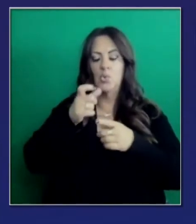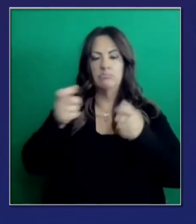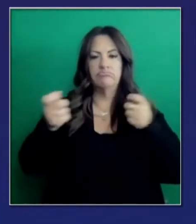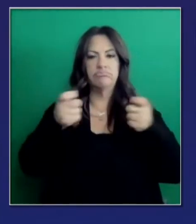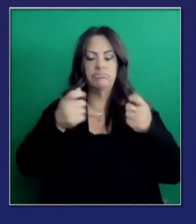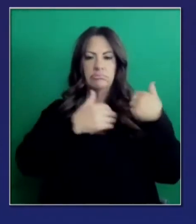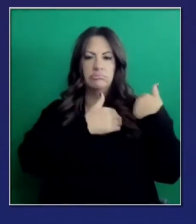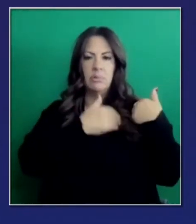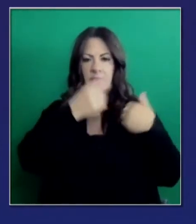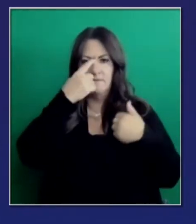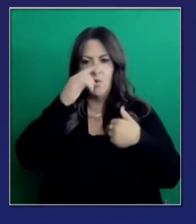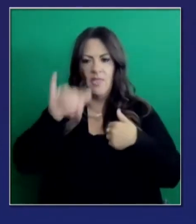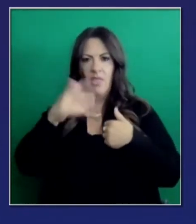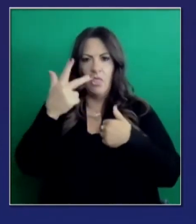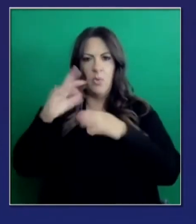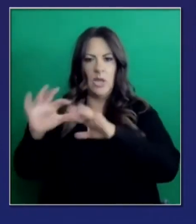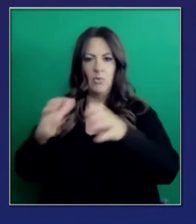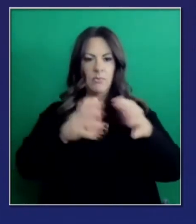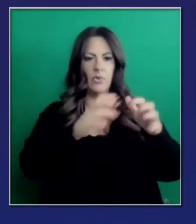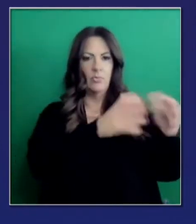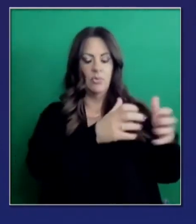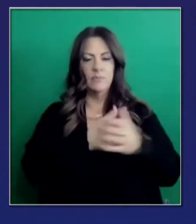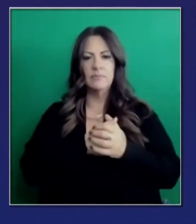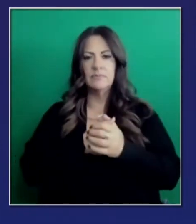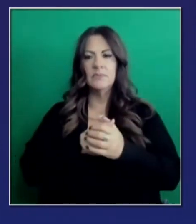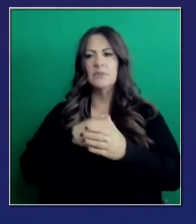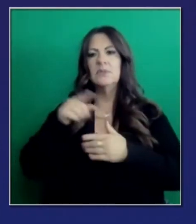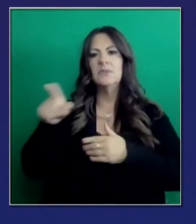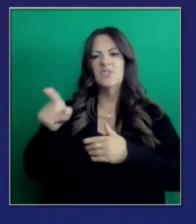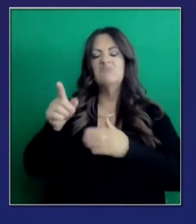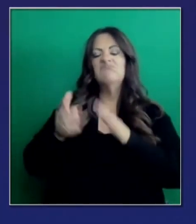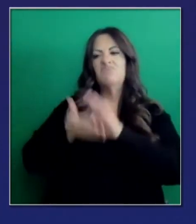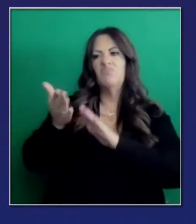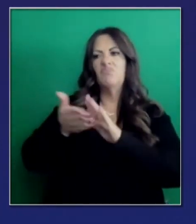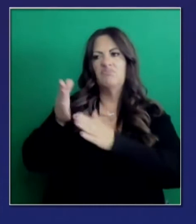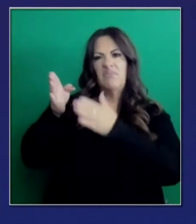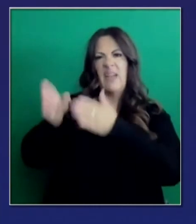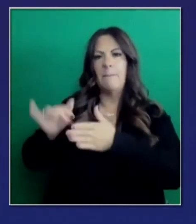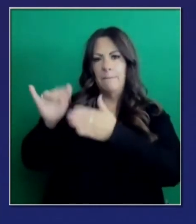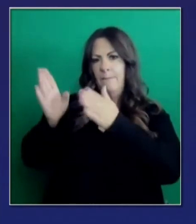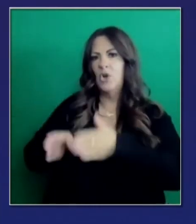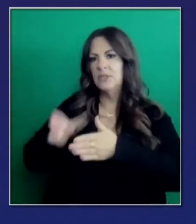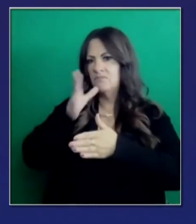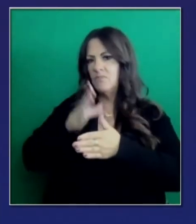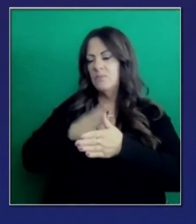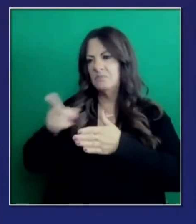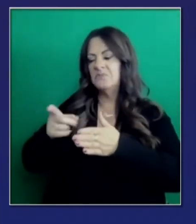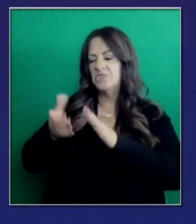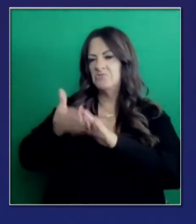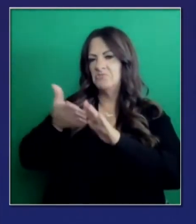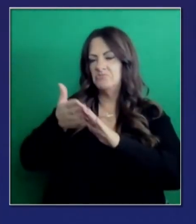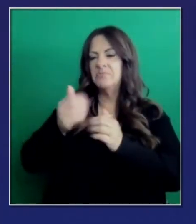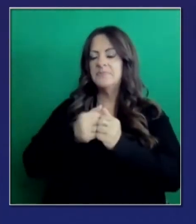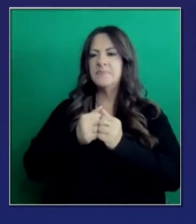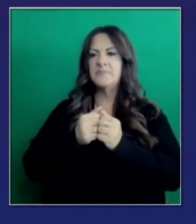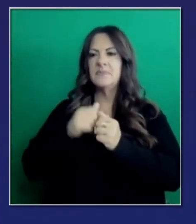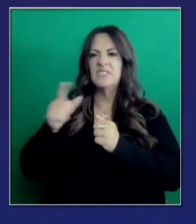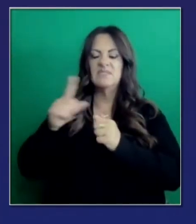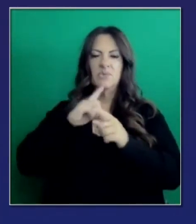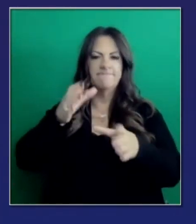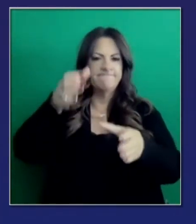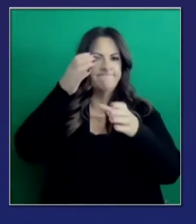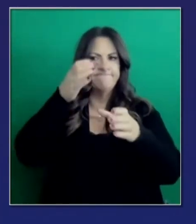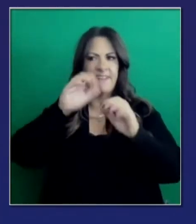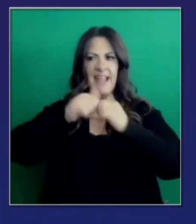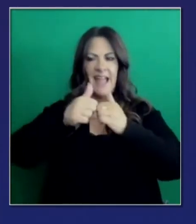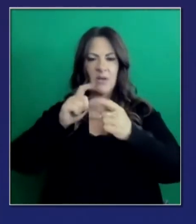is the task force vaccination czar, if you would. She doesn't want that as her title, but just trying to reinforce what her real